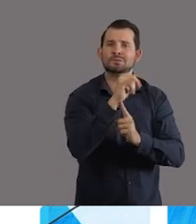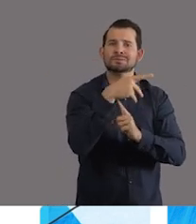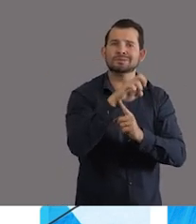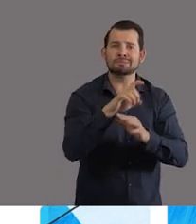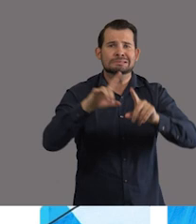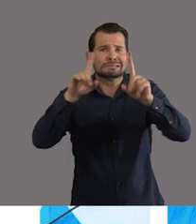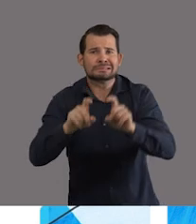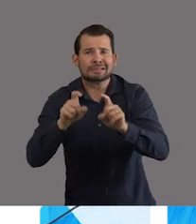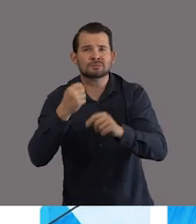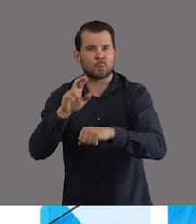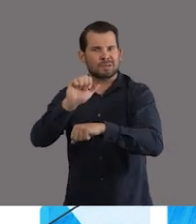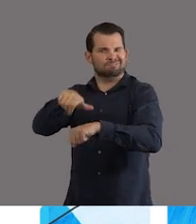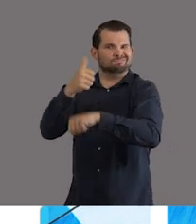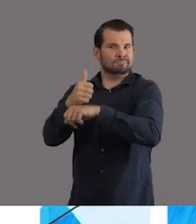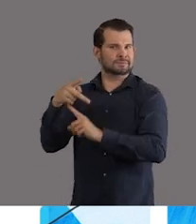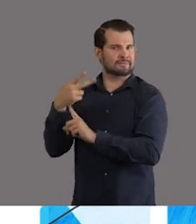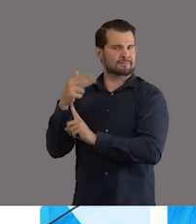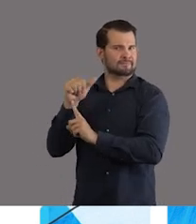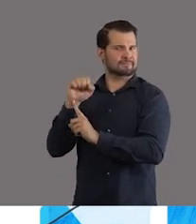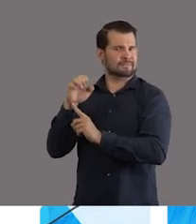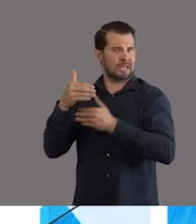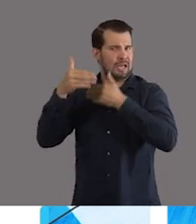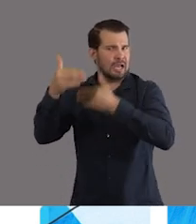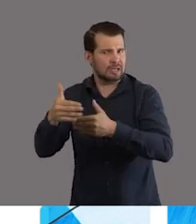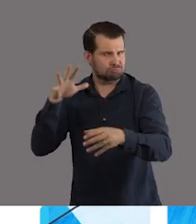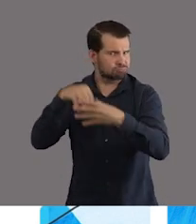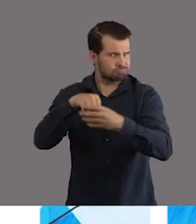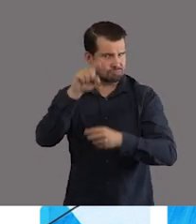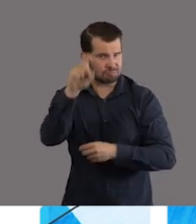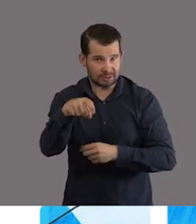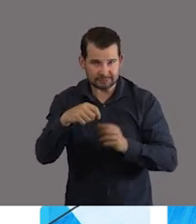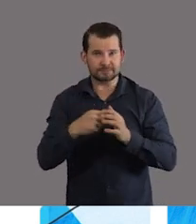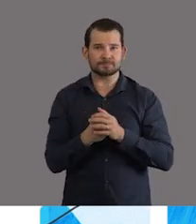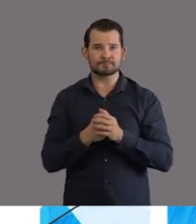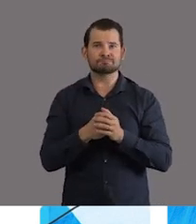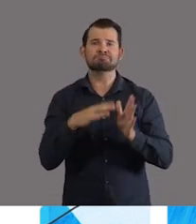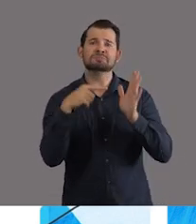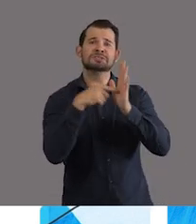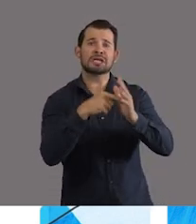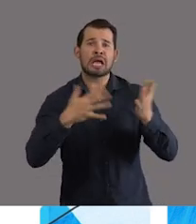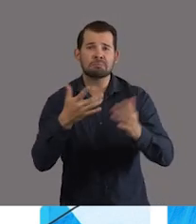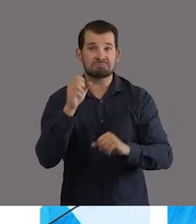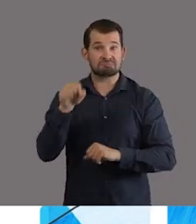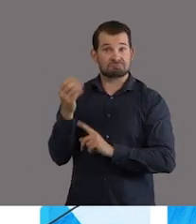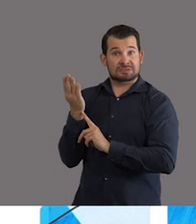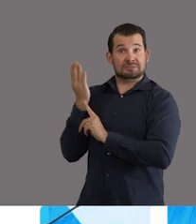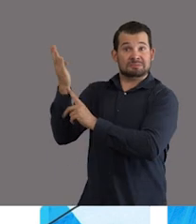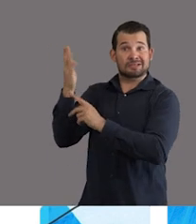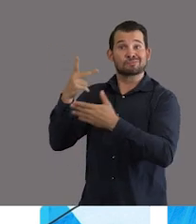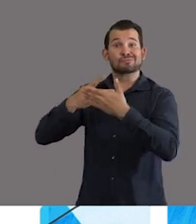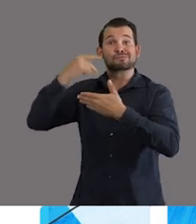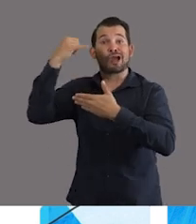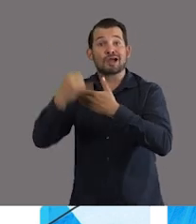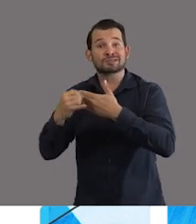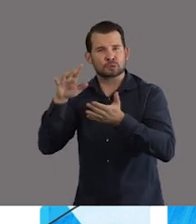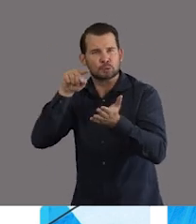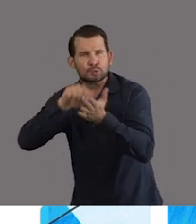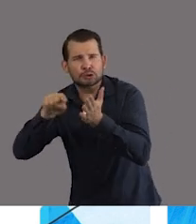new audiovisual interpretation device in American Sign Language to increase accessibility of live performing